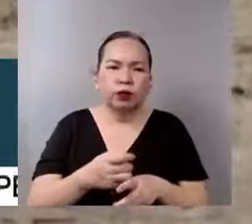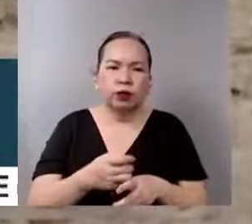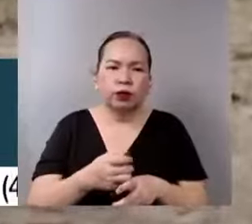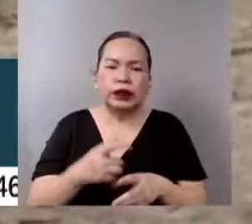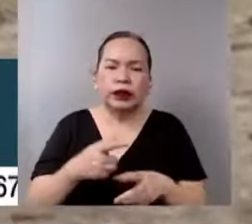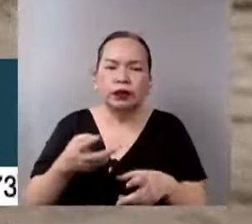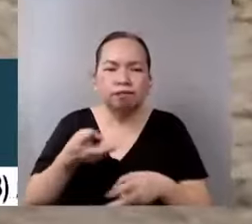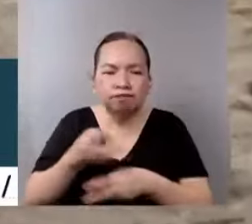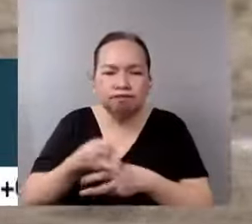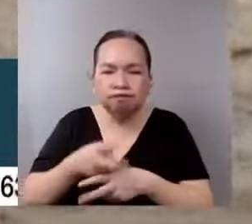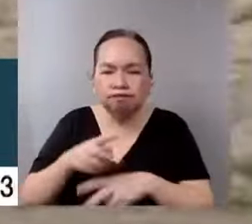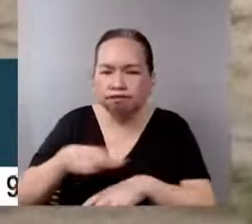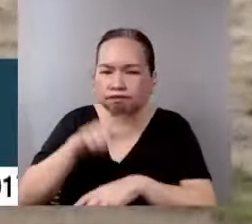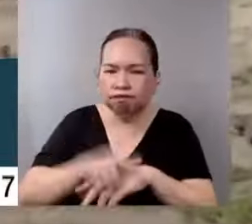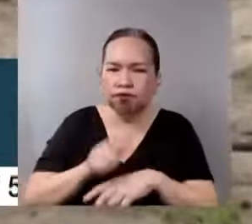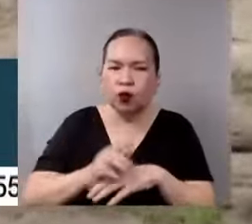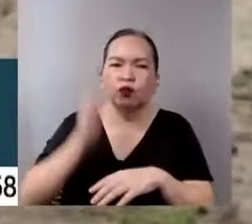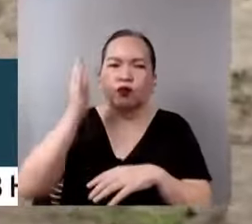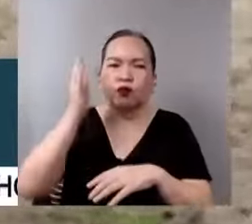it for the future.